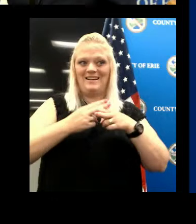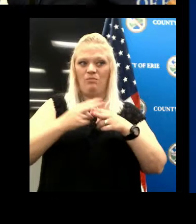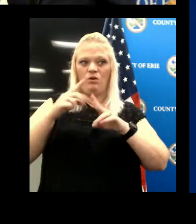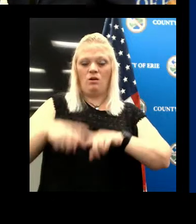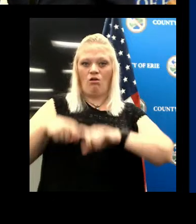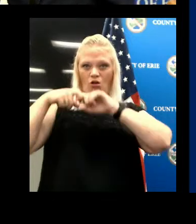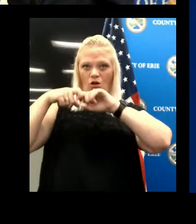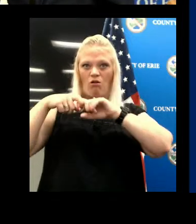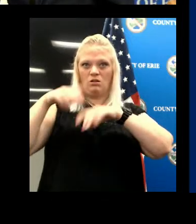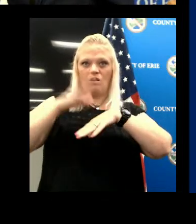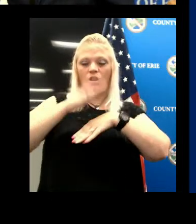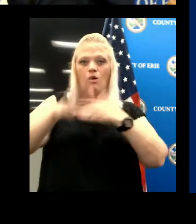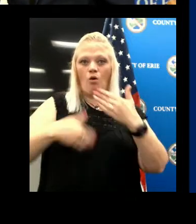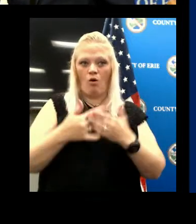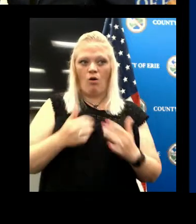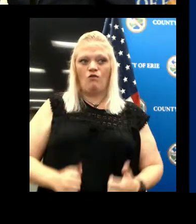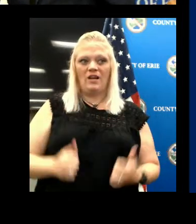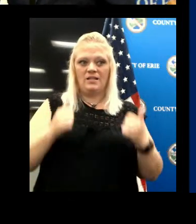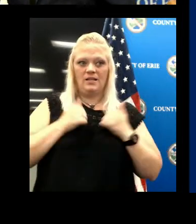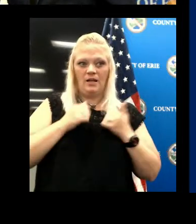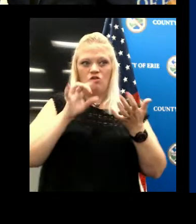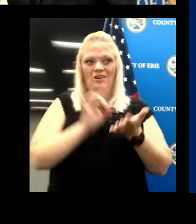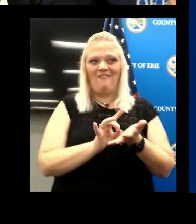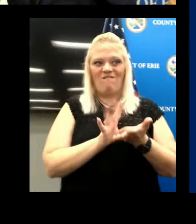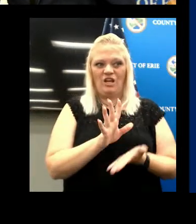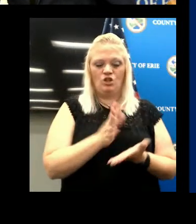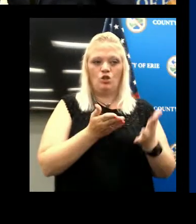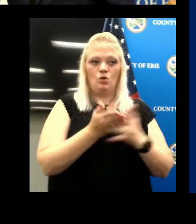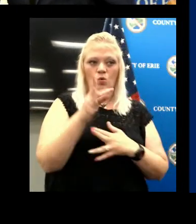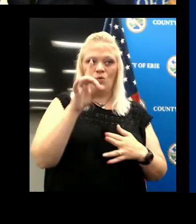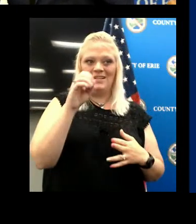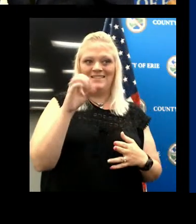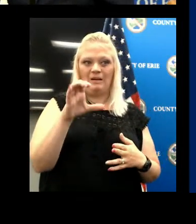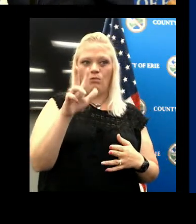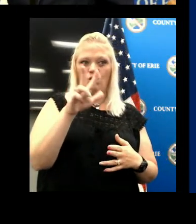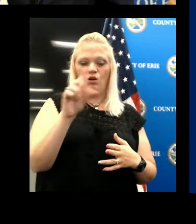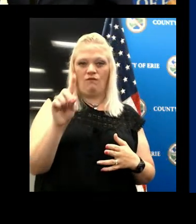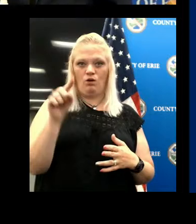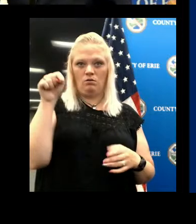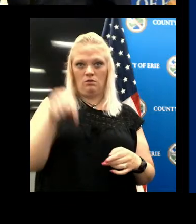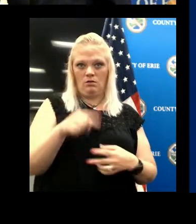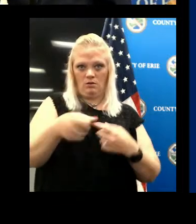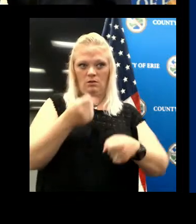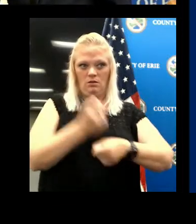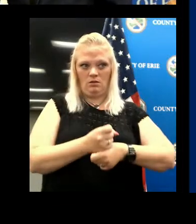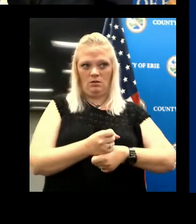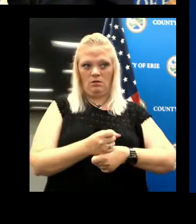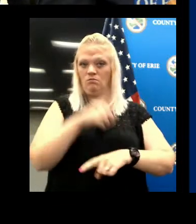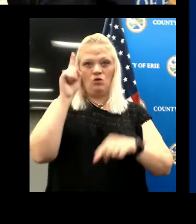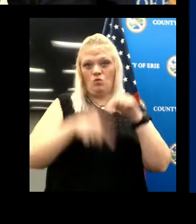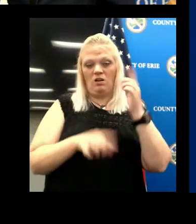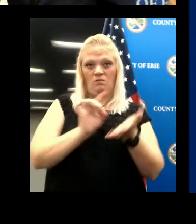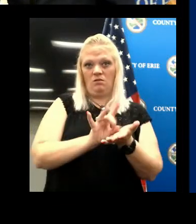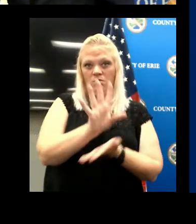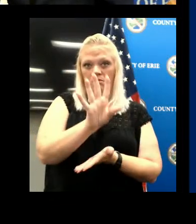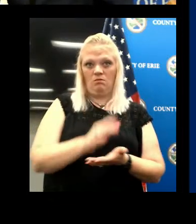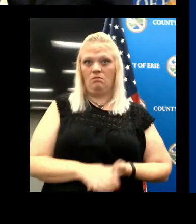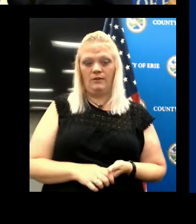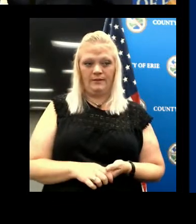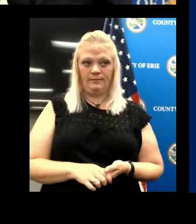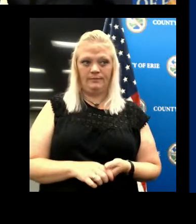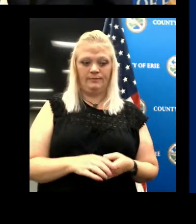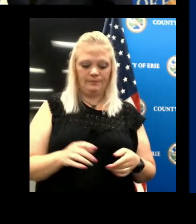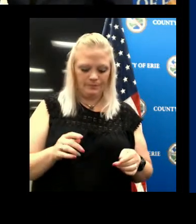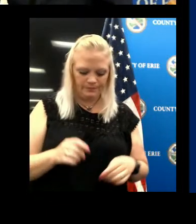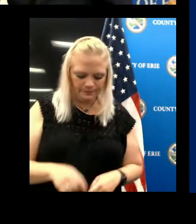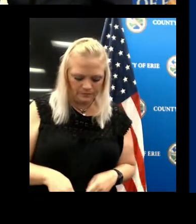halt on all residential evictions through December 31st of this year. So you can't be evicted.